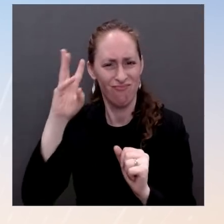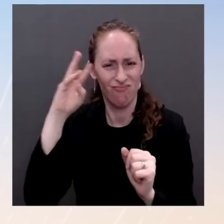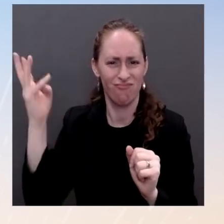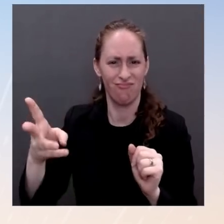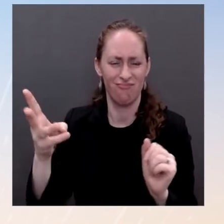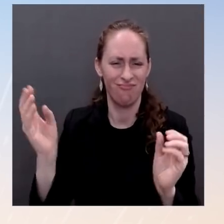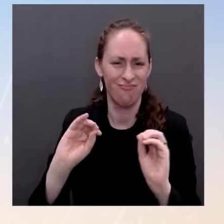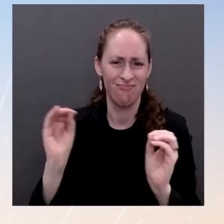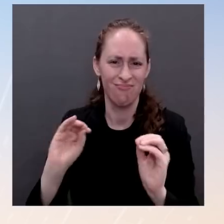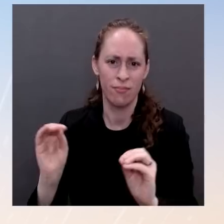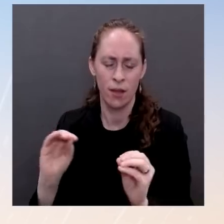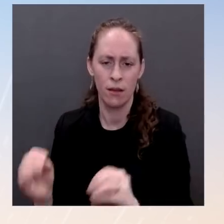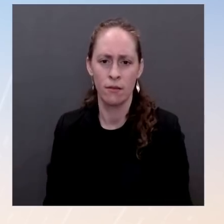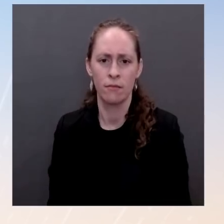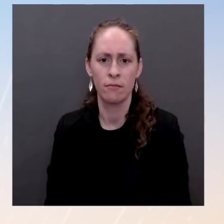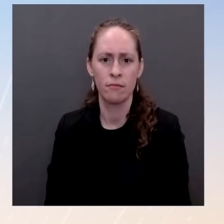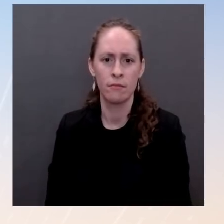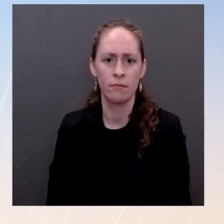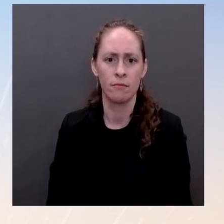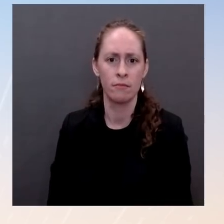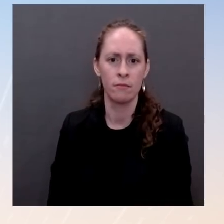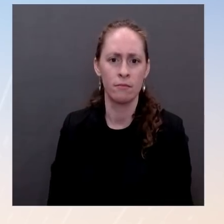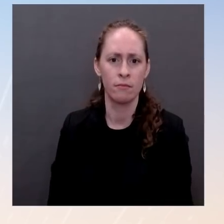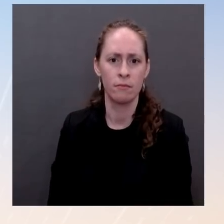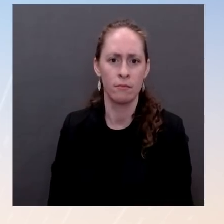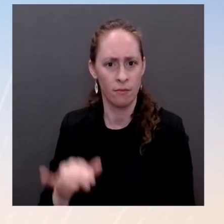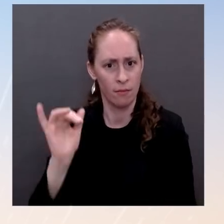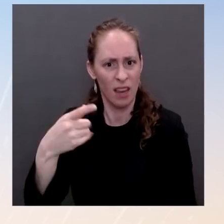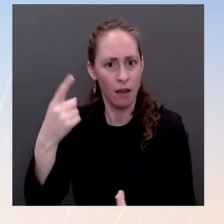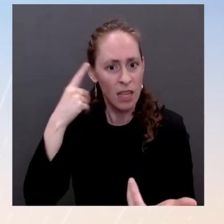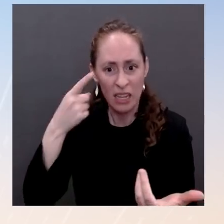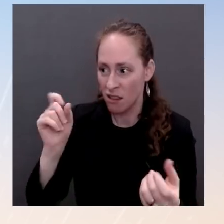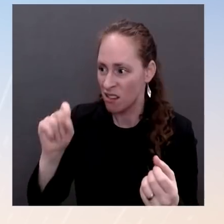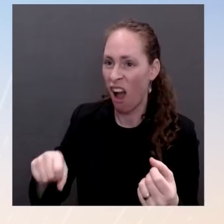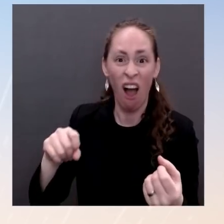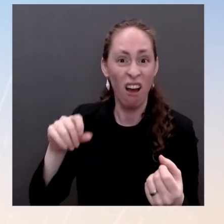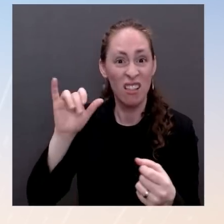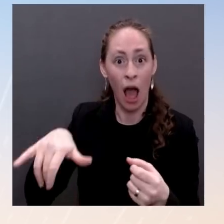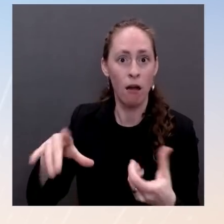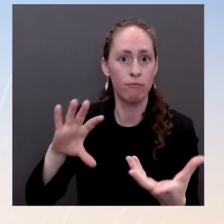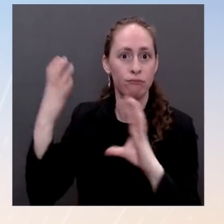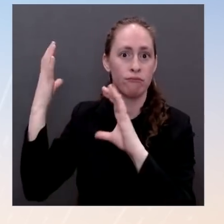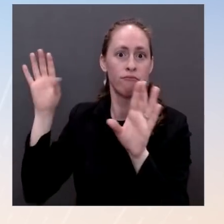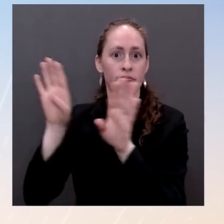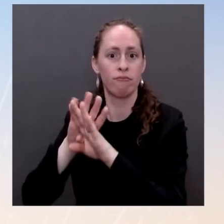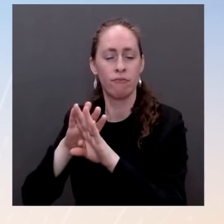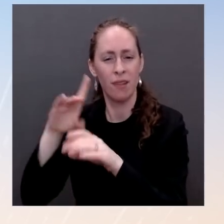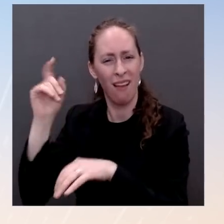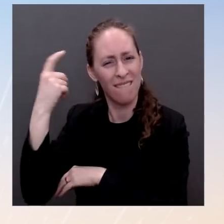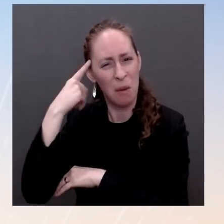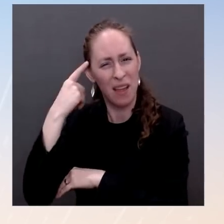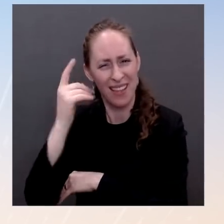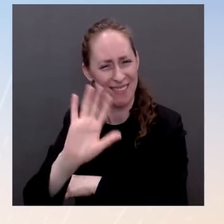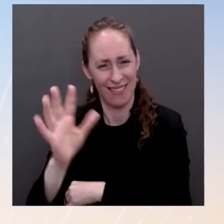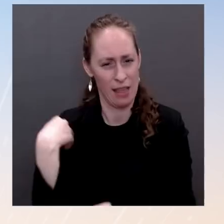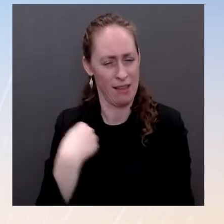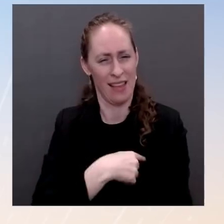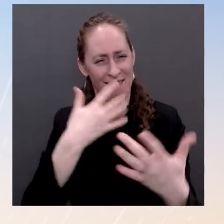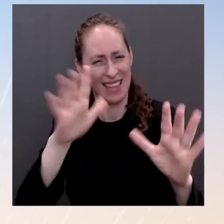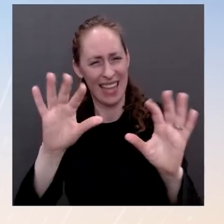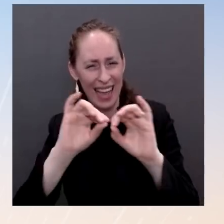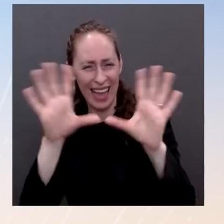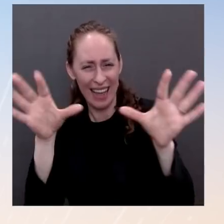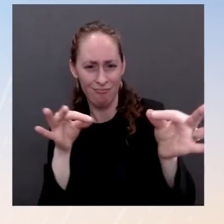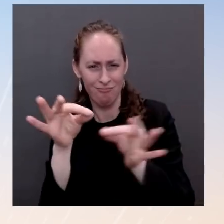issue that is not an issue, because we've been very clear that we are not providing funding for crack pipes. And then the Senate Banking Committee